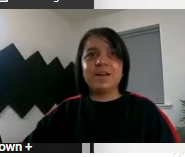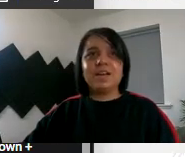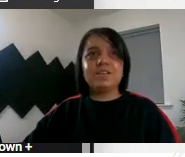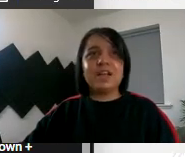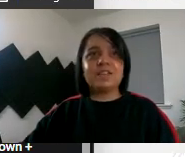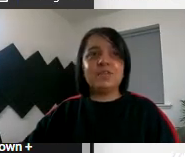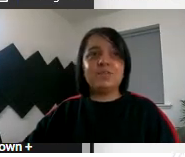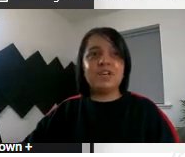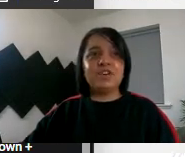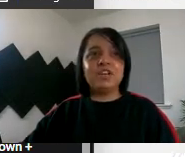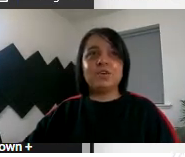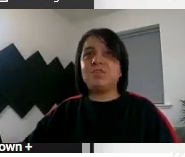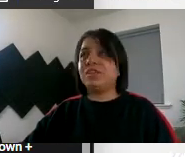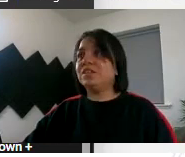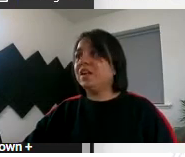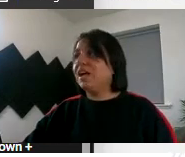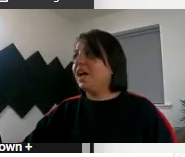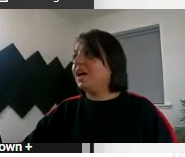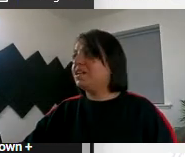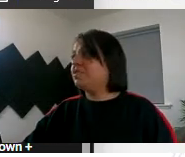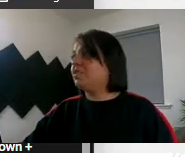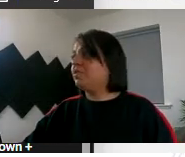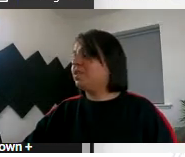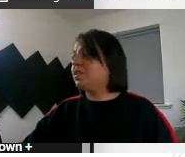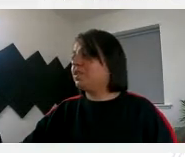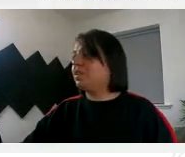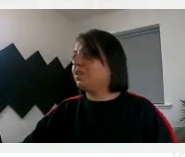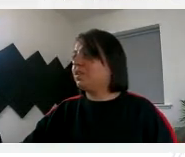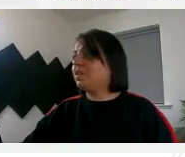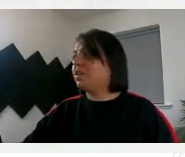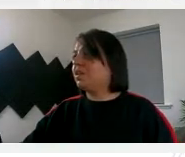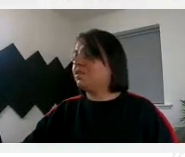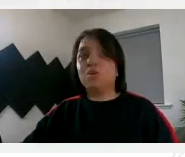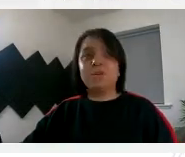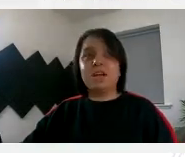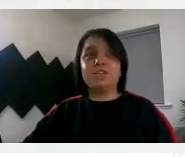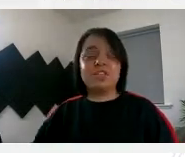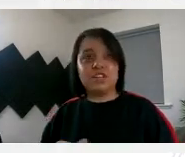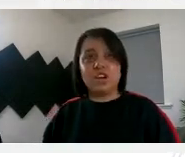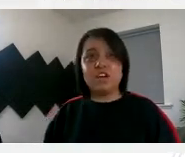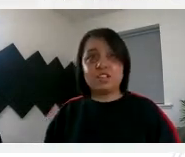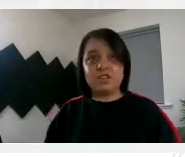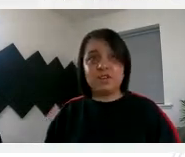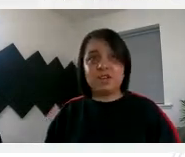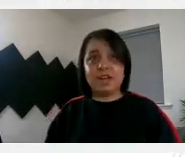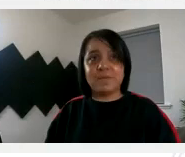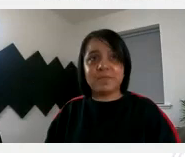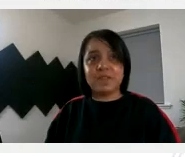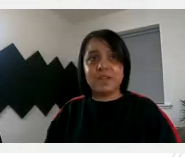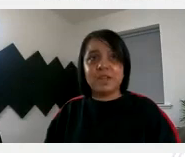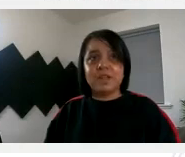Okay, so that's your British Sign Languages and your normal languages and the dialects of the